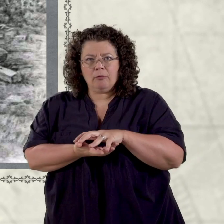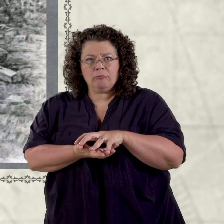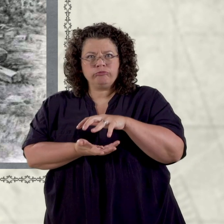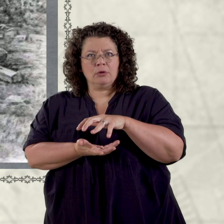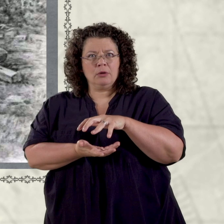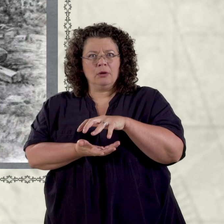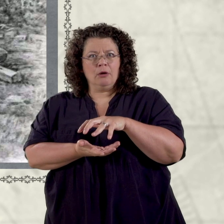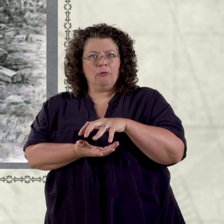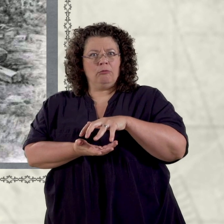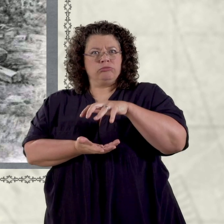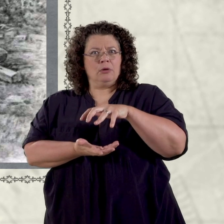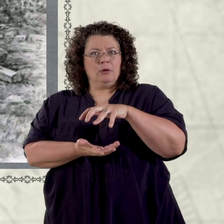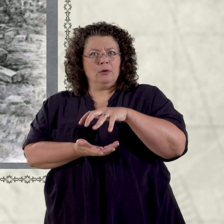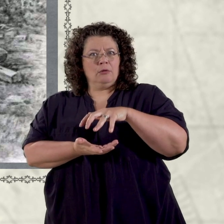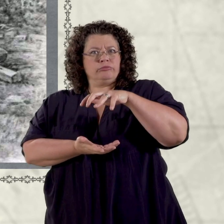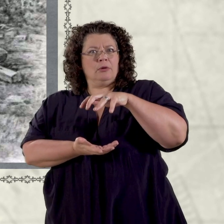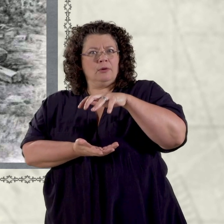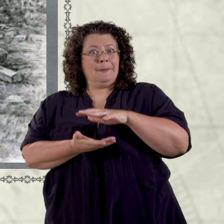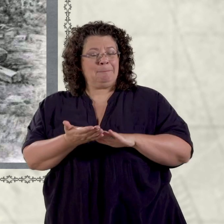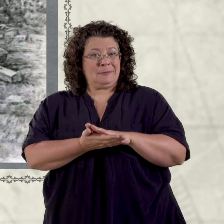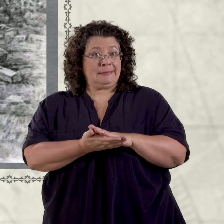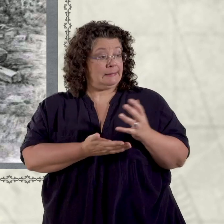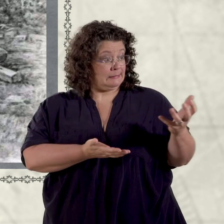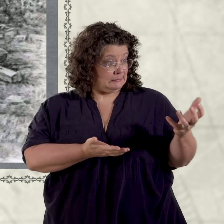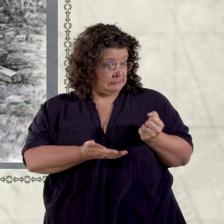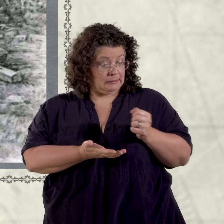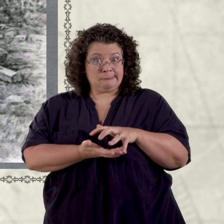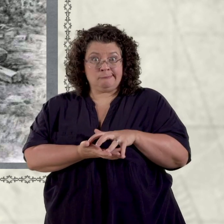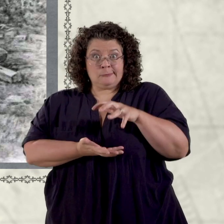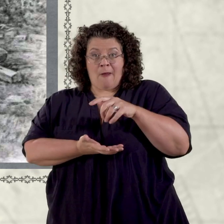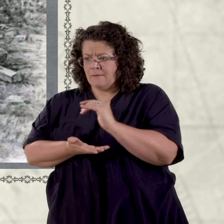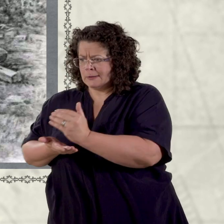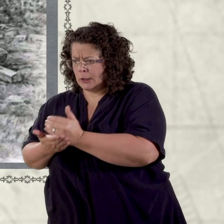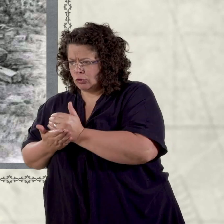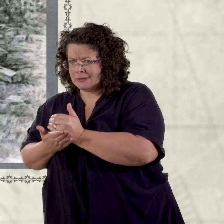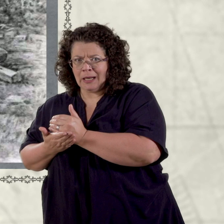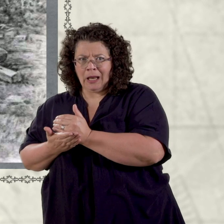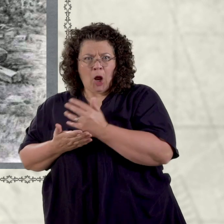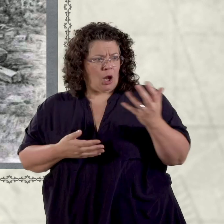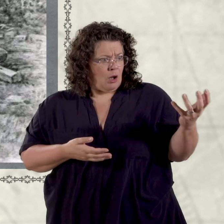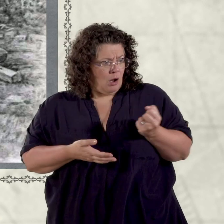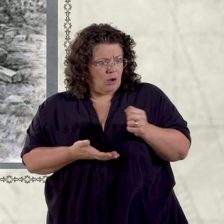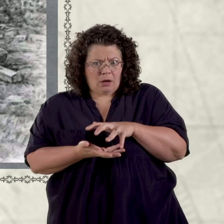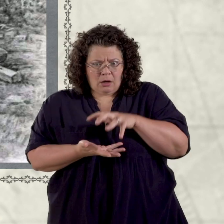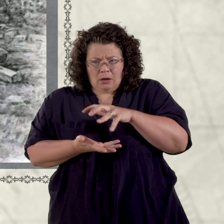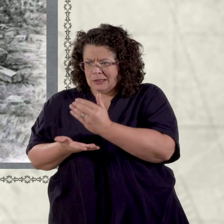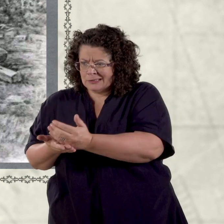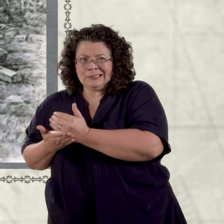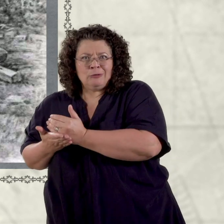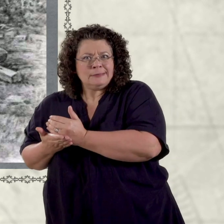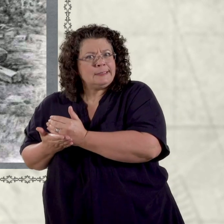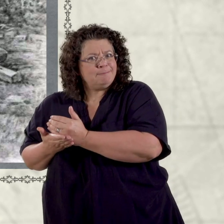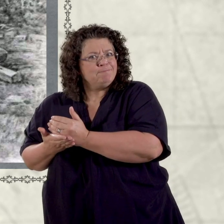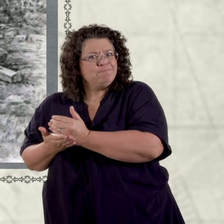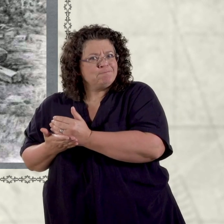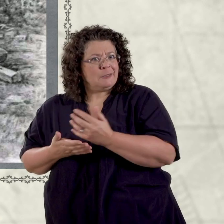And because I was earning a salary every week, my savings grew bigger. Salary,